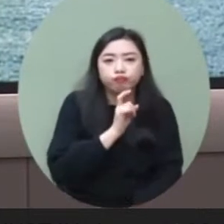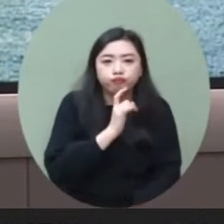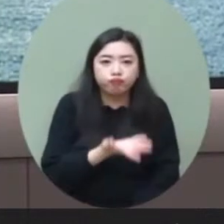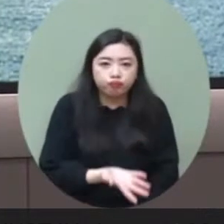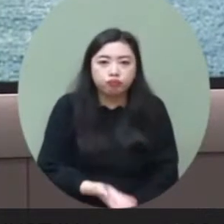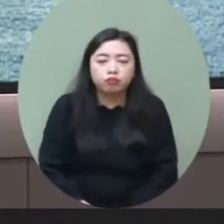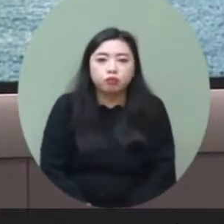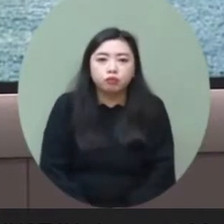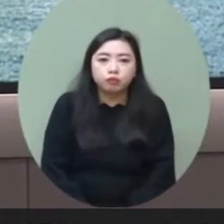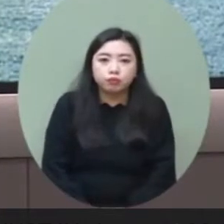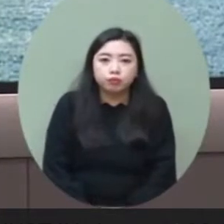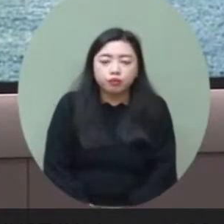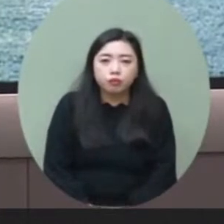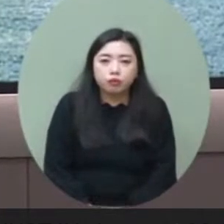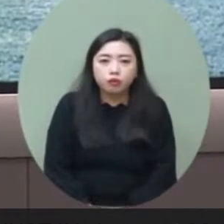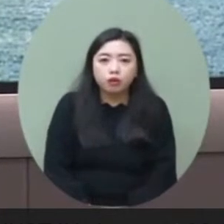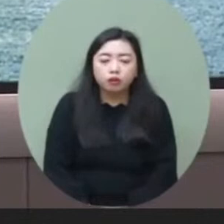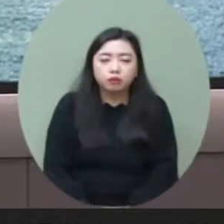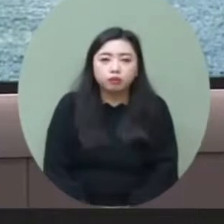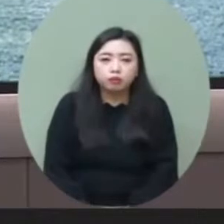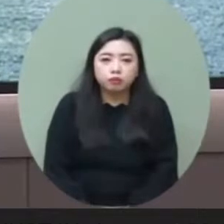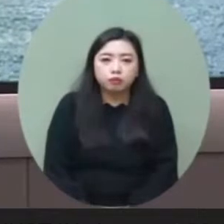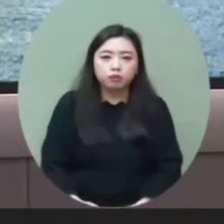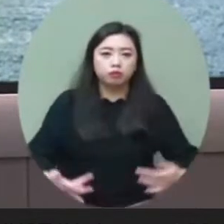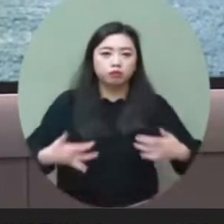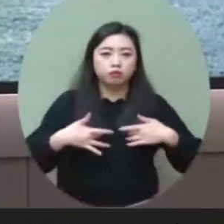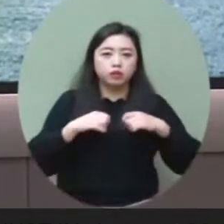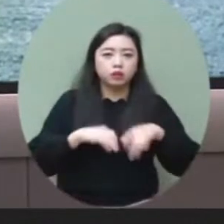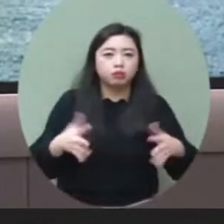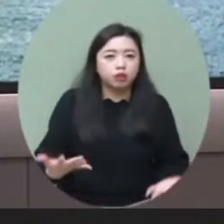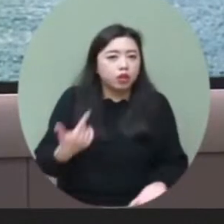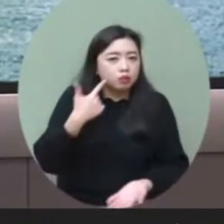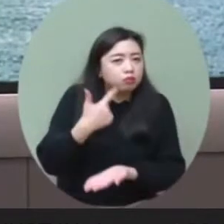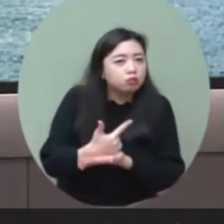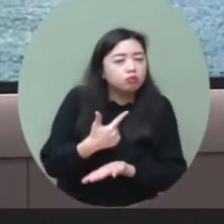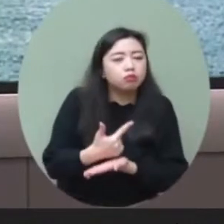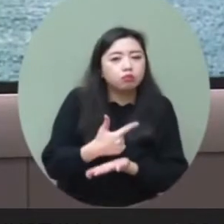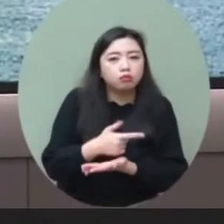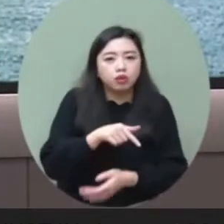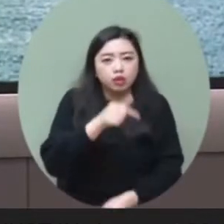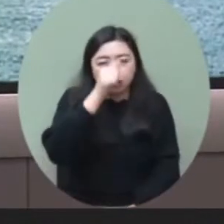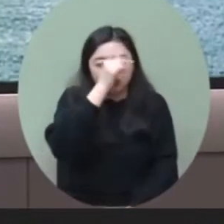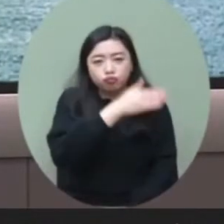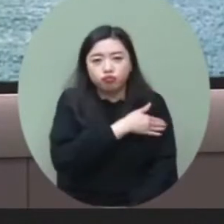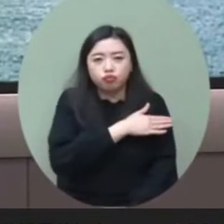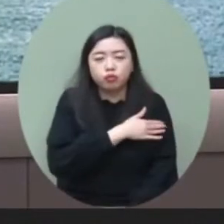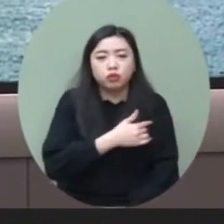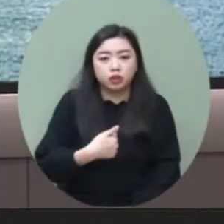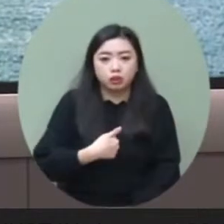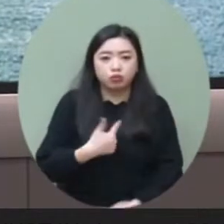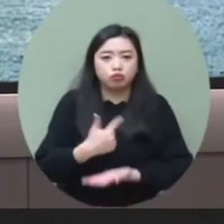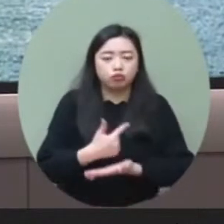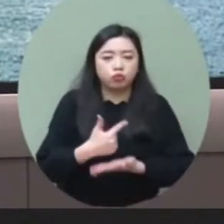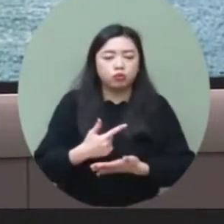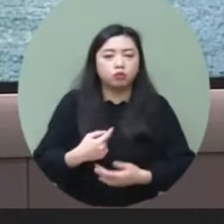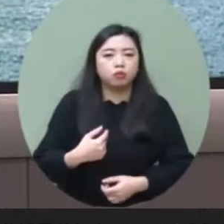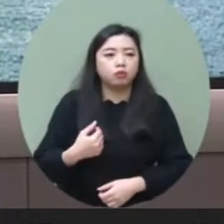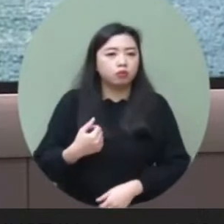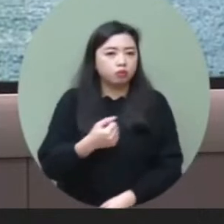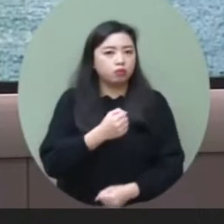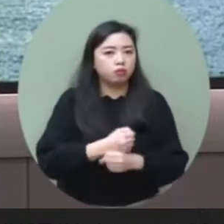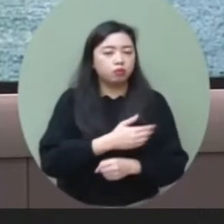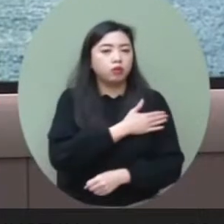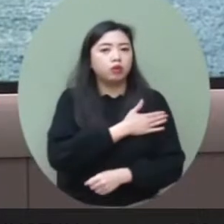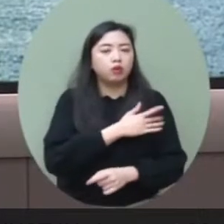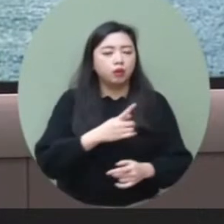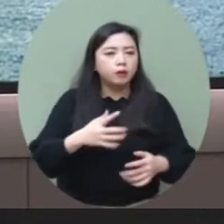Beds from these departments are used for helping treating COVID patients. Because of the seriousness of the